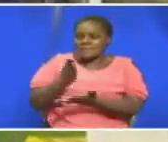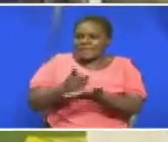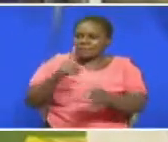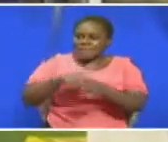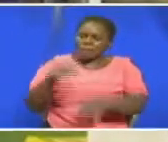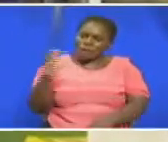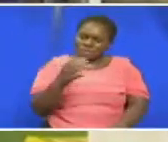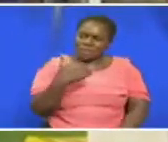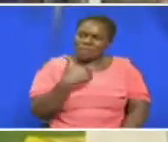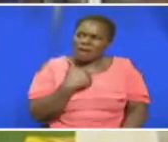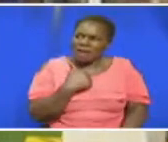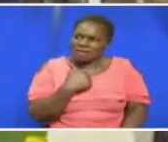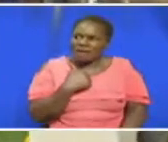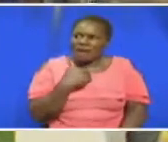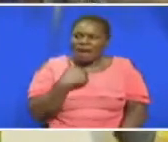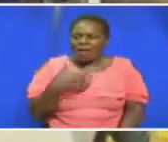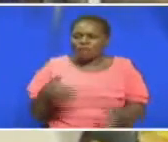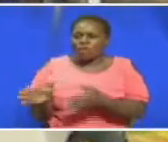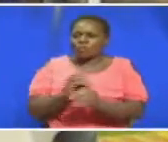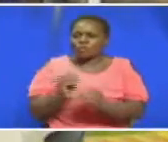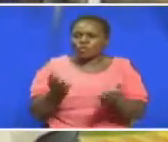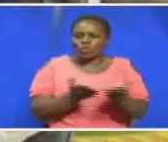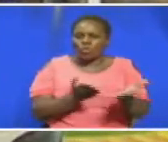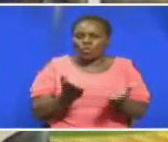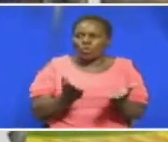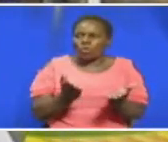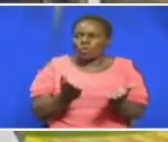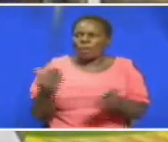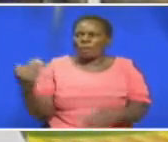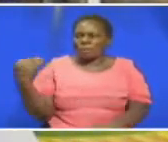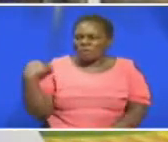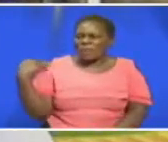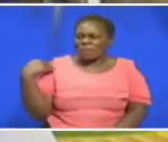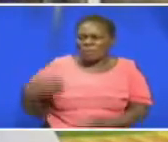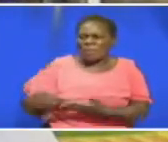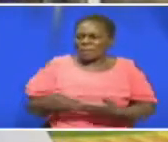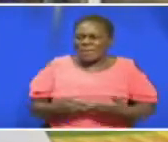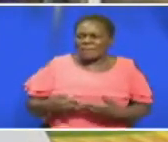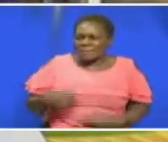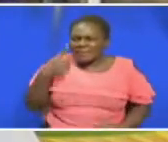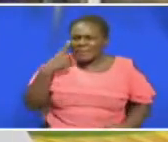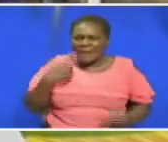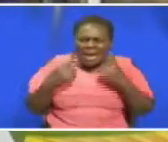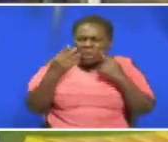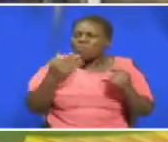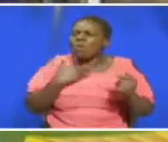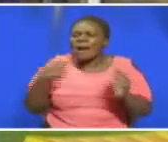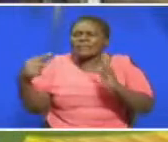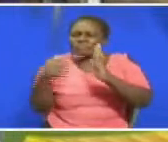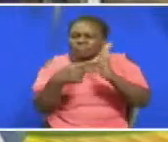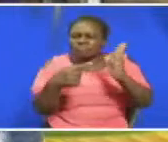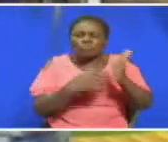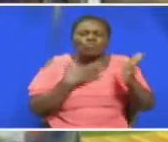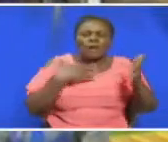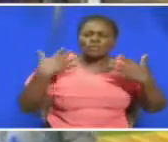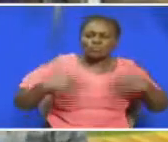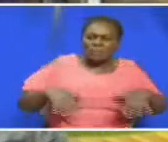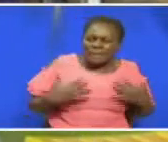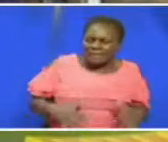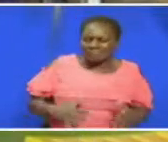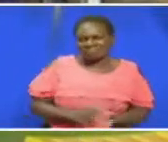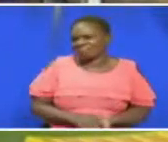a customer, hauna nafasi ya kumserve, mtoto anasumbua, analia, anataka hii, anataka mcheze.